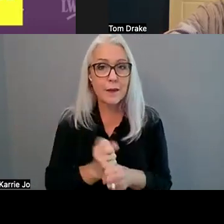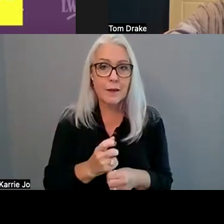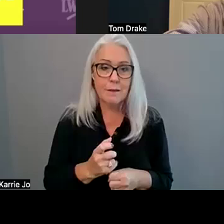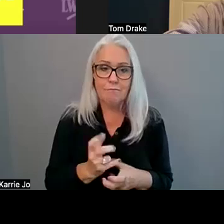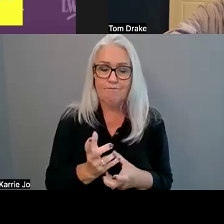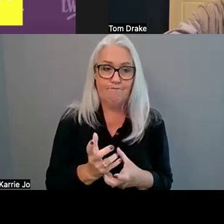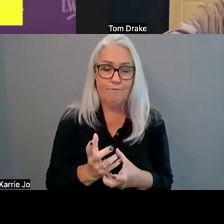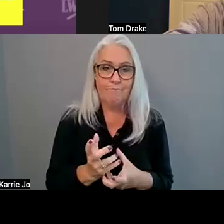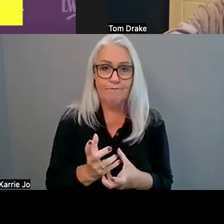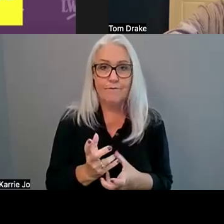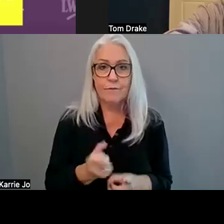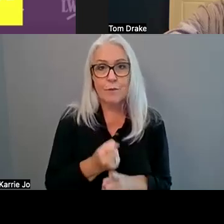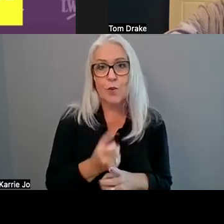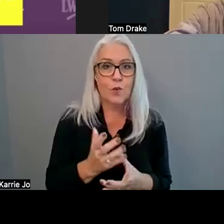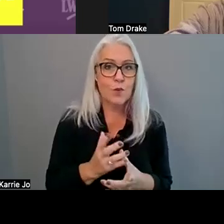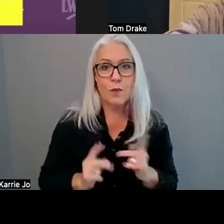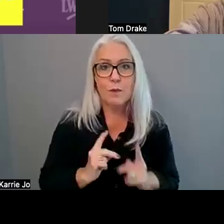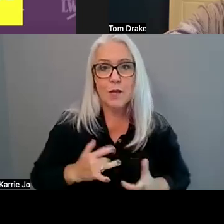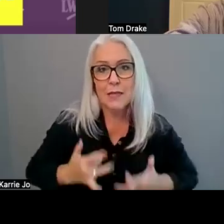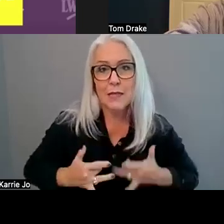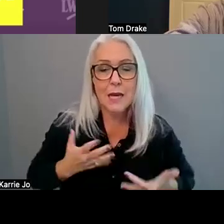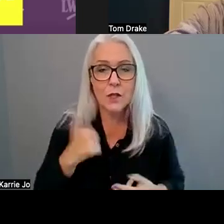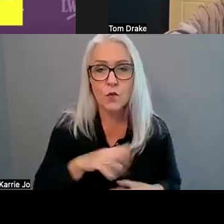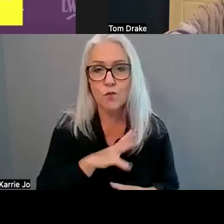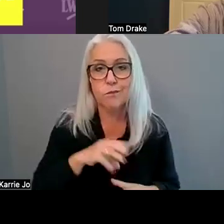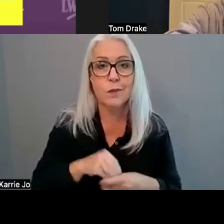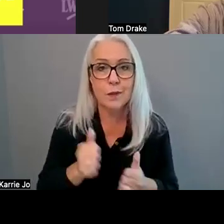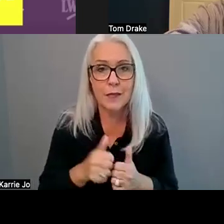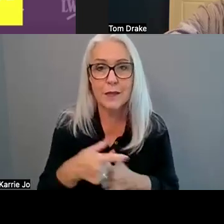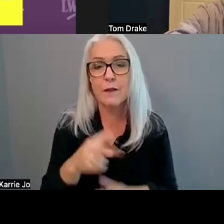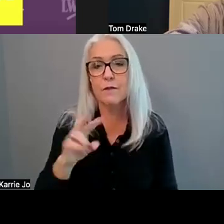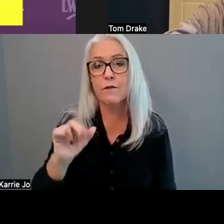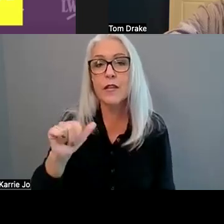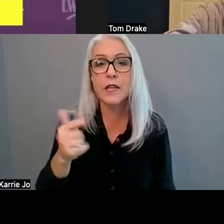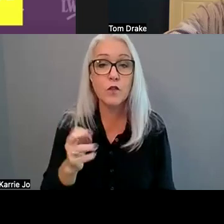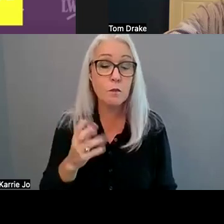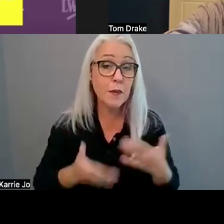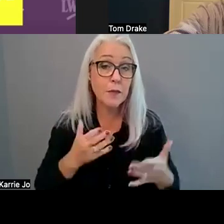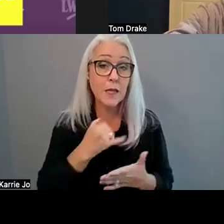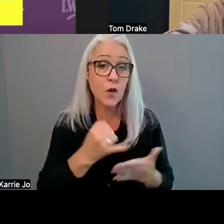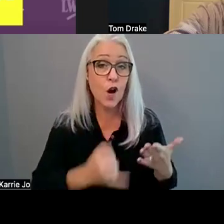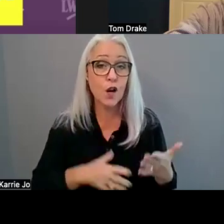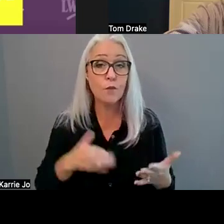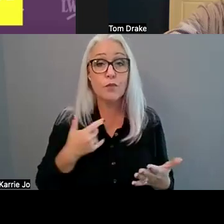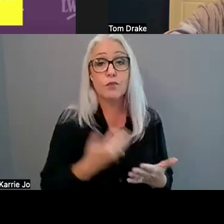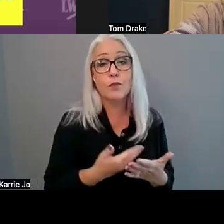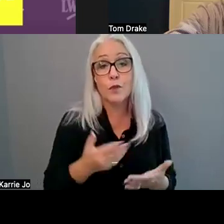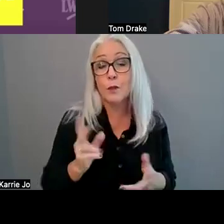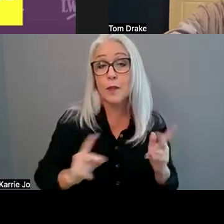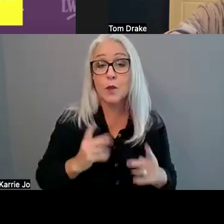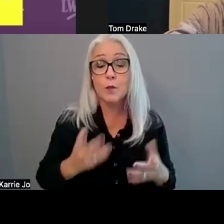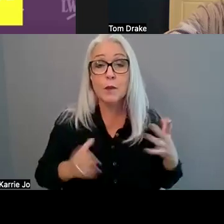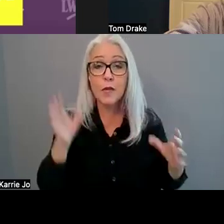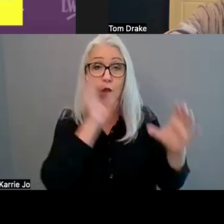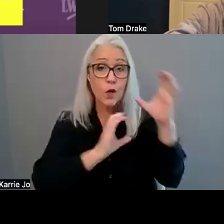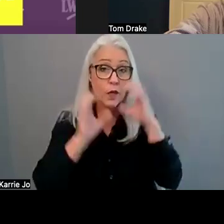most importantly, I think getting Hastings on the map as an art destination for people that are exploring, you know, the